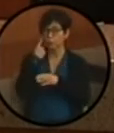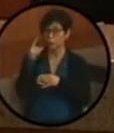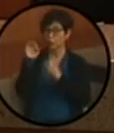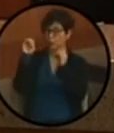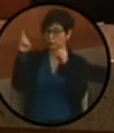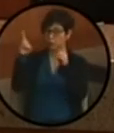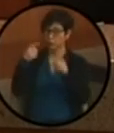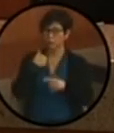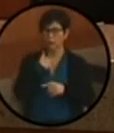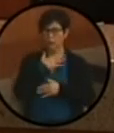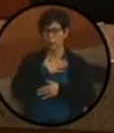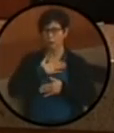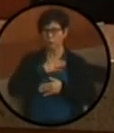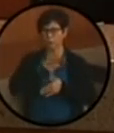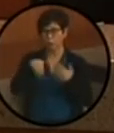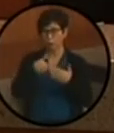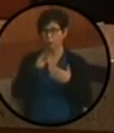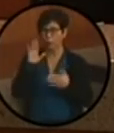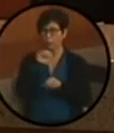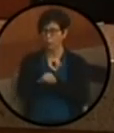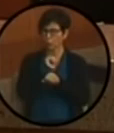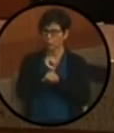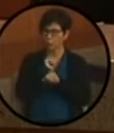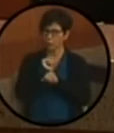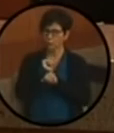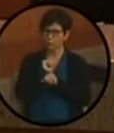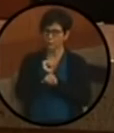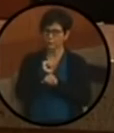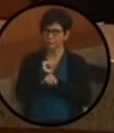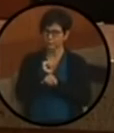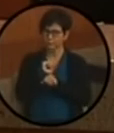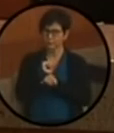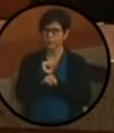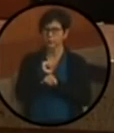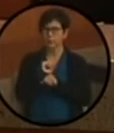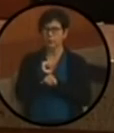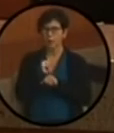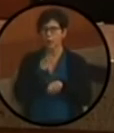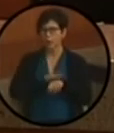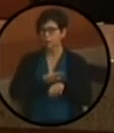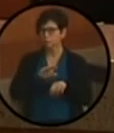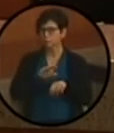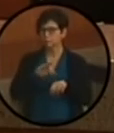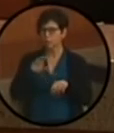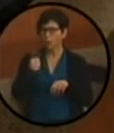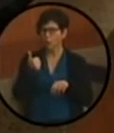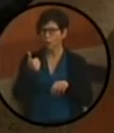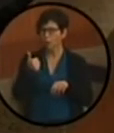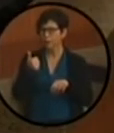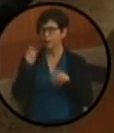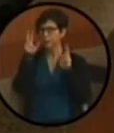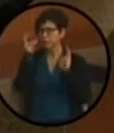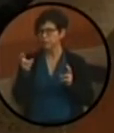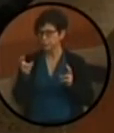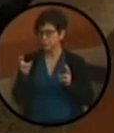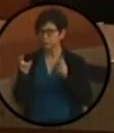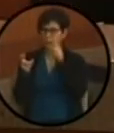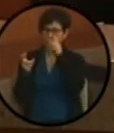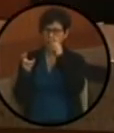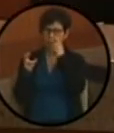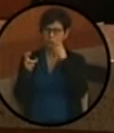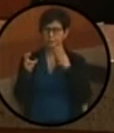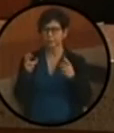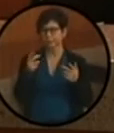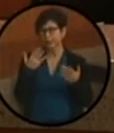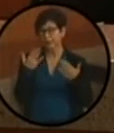Certainly appreciate, you know, your hard work on all the, you know, not all the hot button issues, but, you know, more than your share. Sure. And other, you know, maybe other